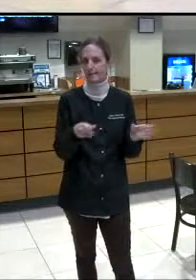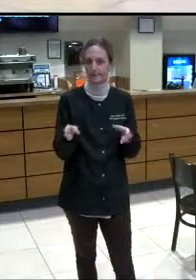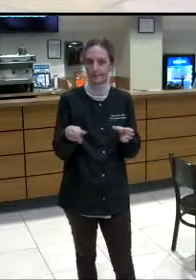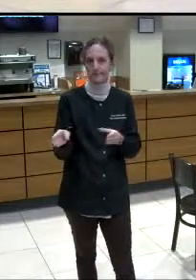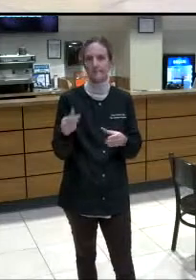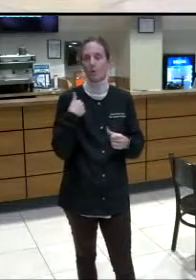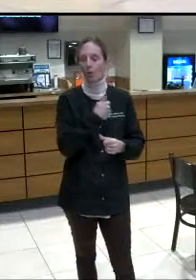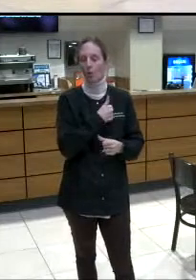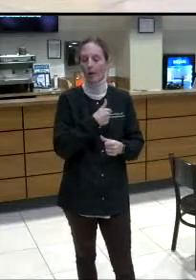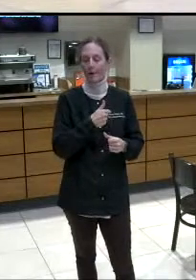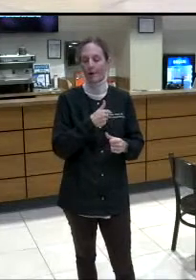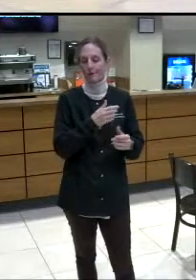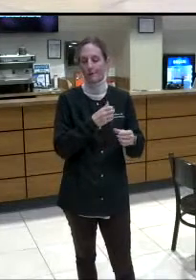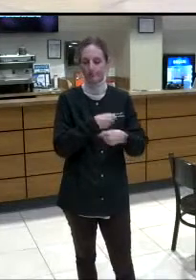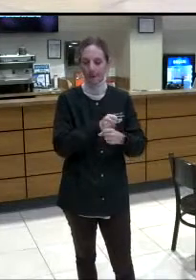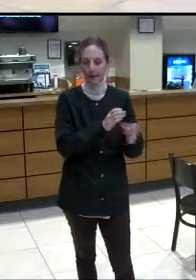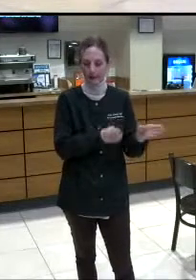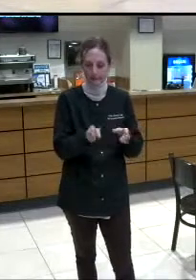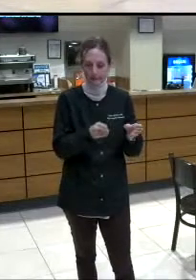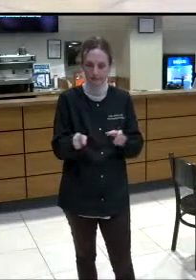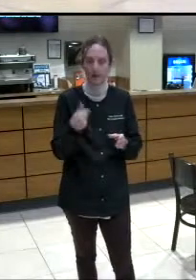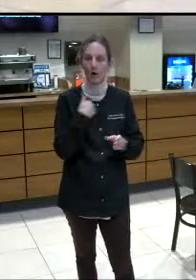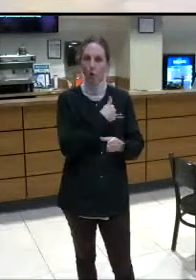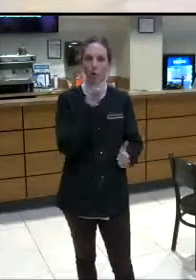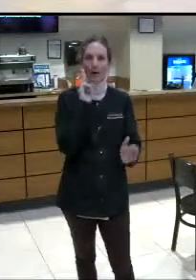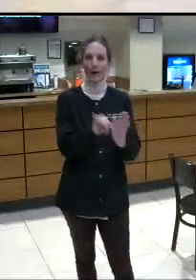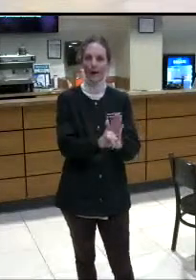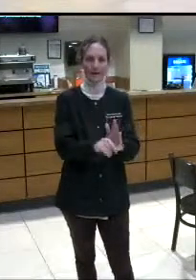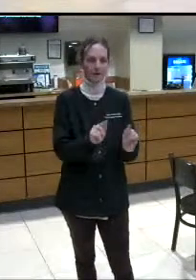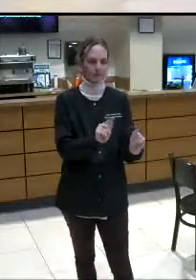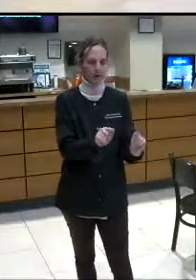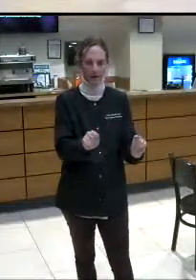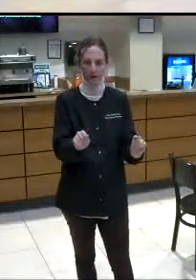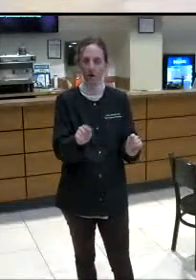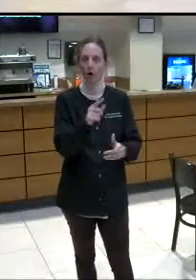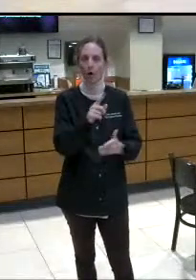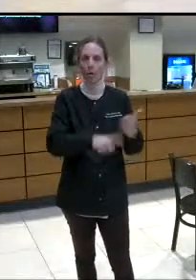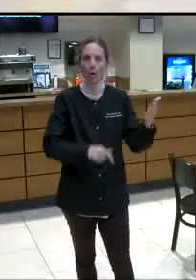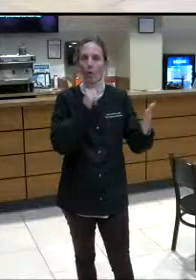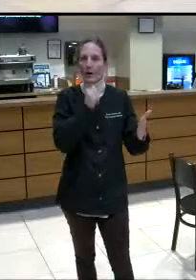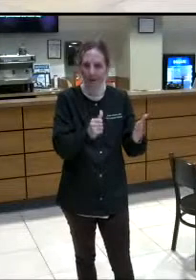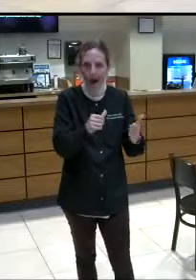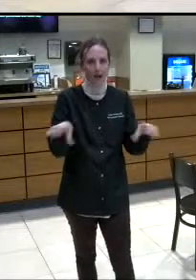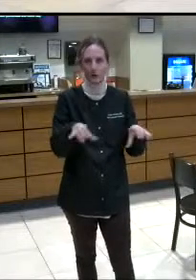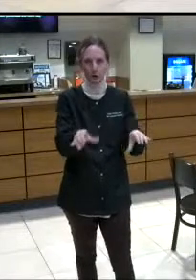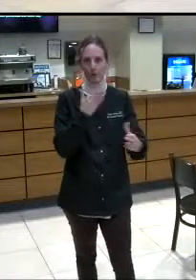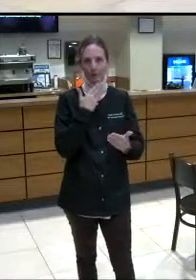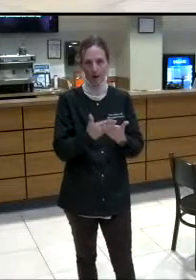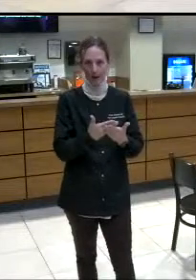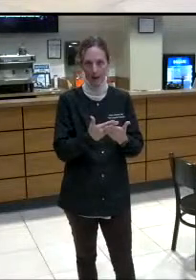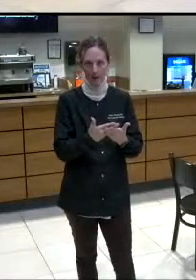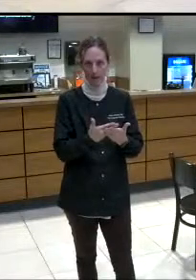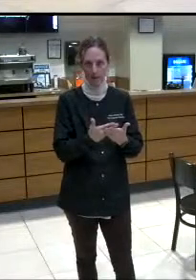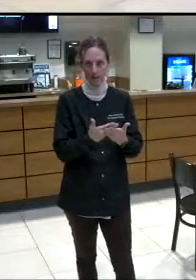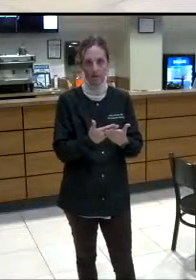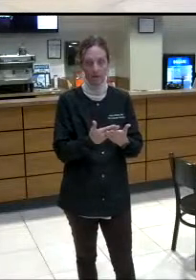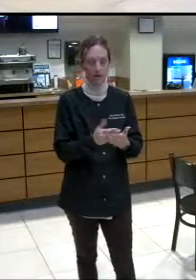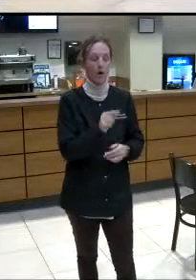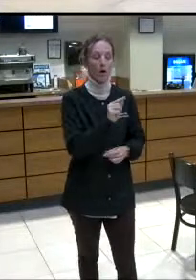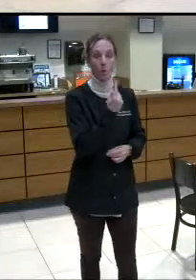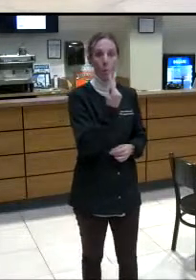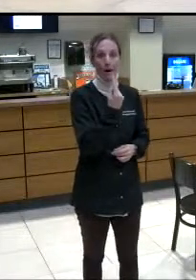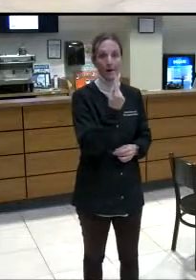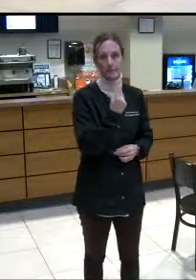strategic plan, we identified things that we were not doing well in. And one of the things that we're not doing well in is sending our